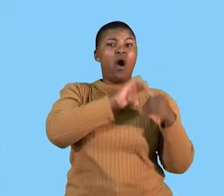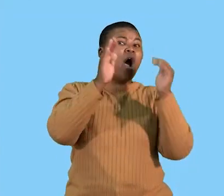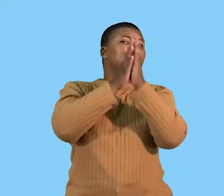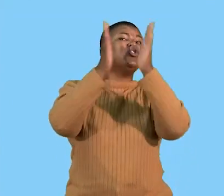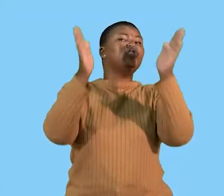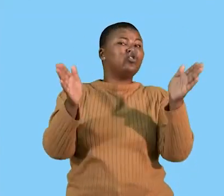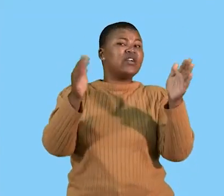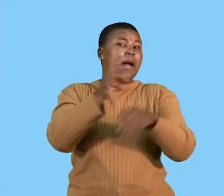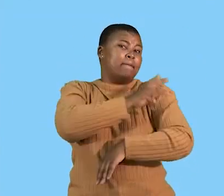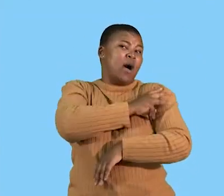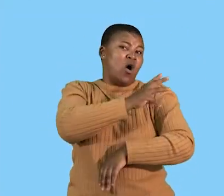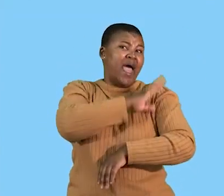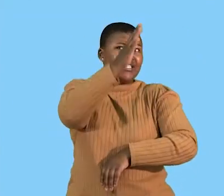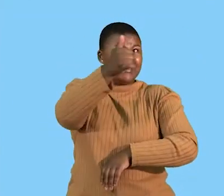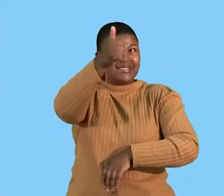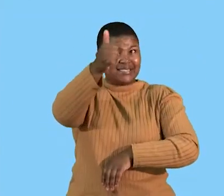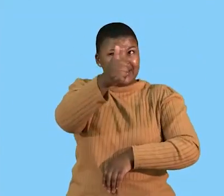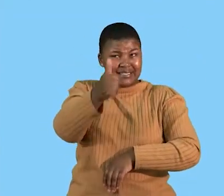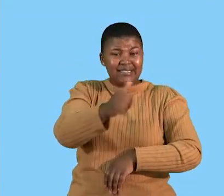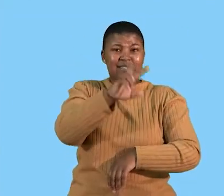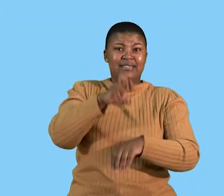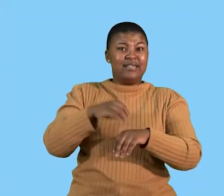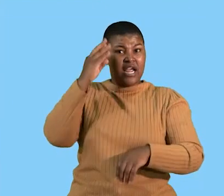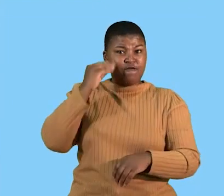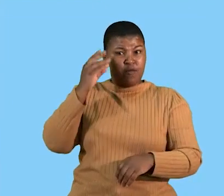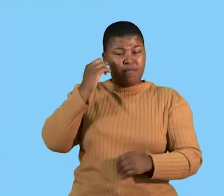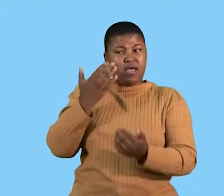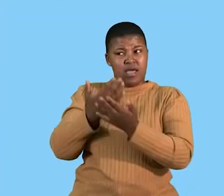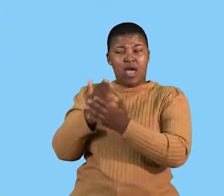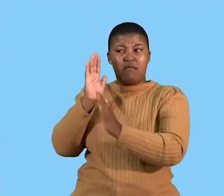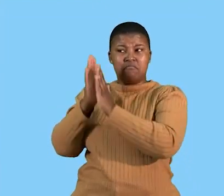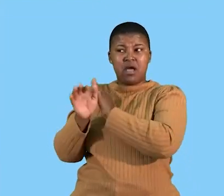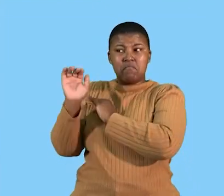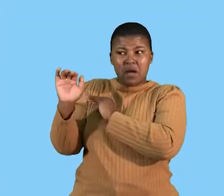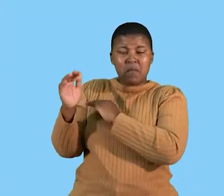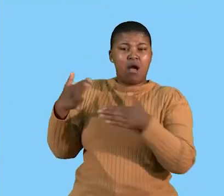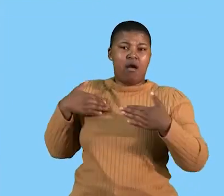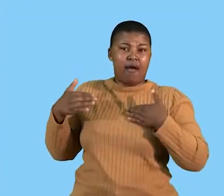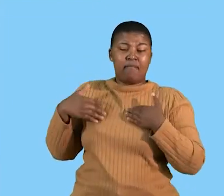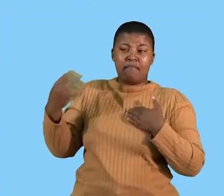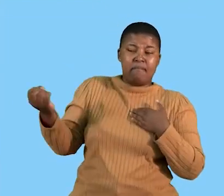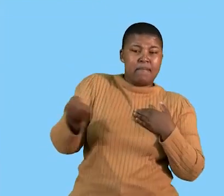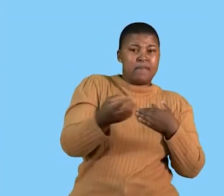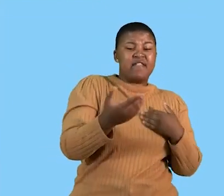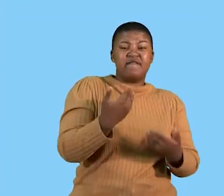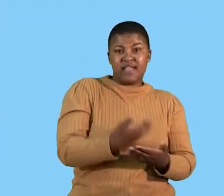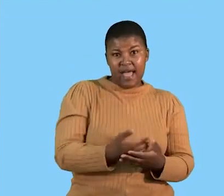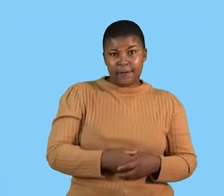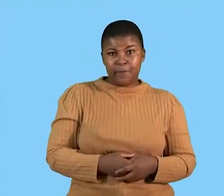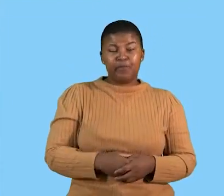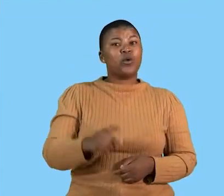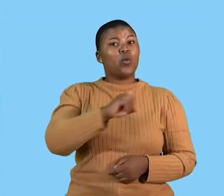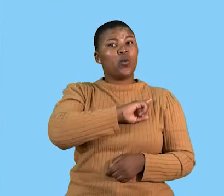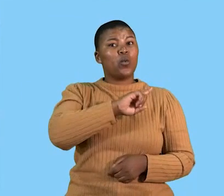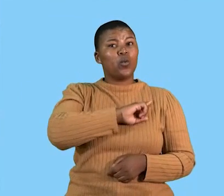general management needs any information, they should be able to give it to them, because general management